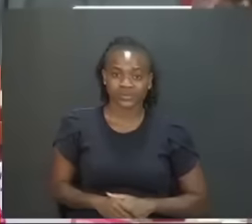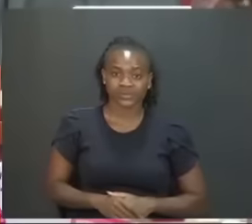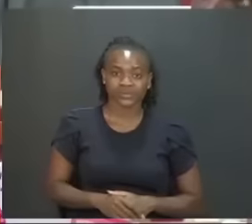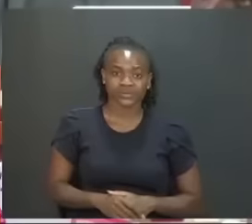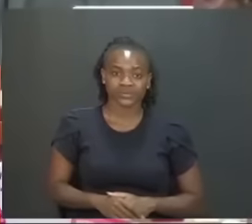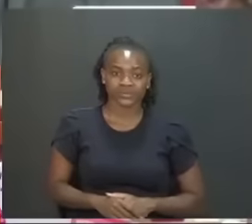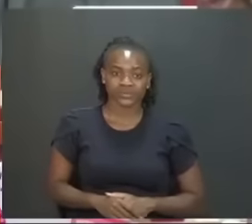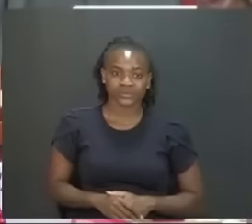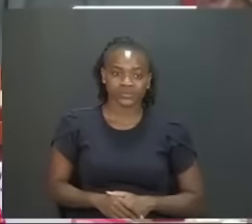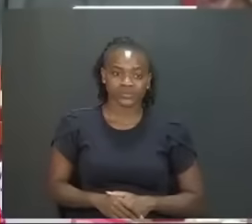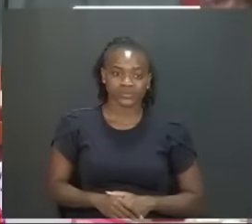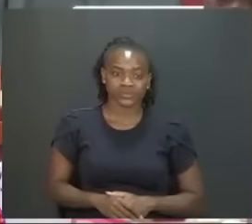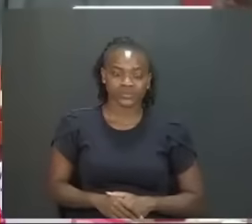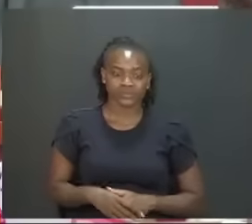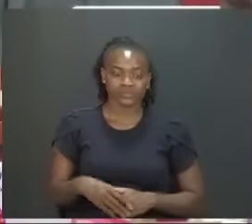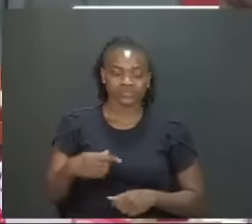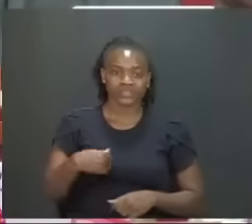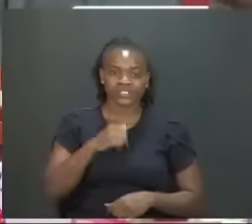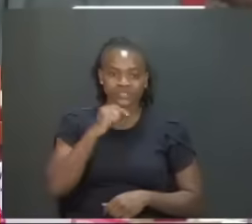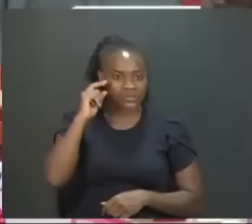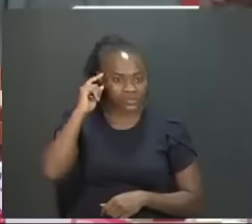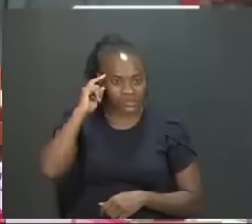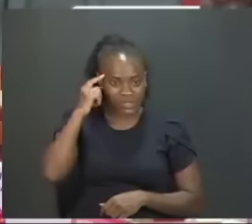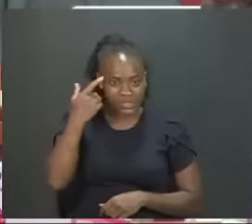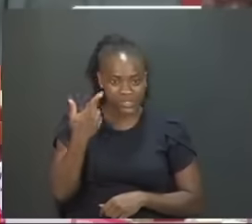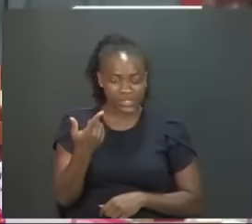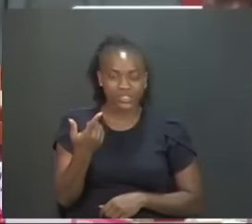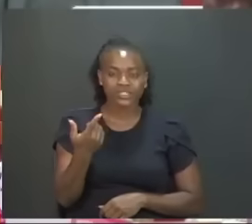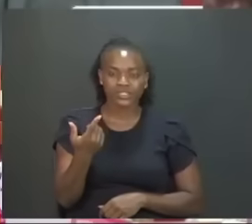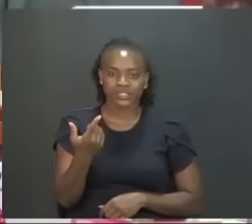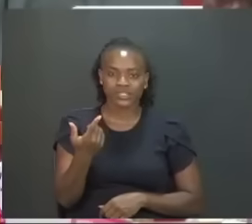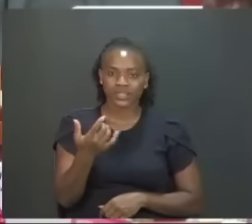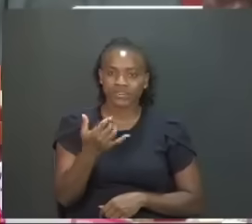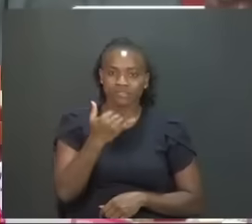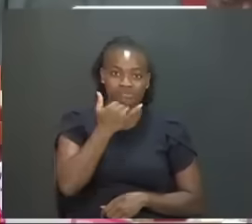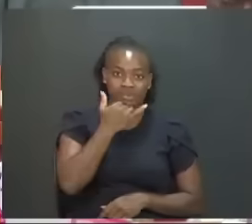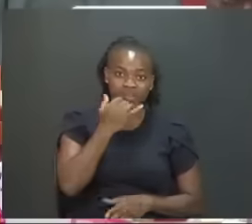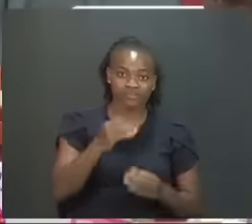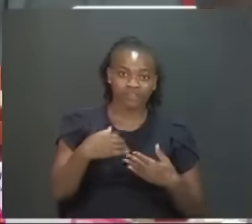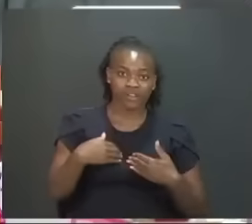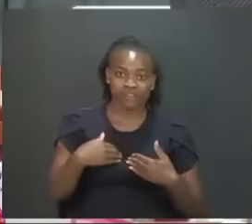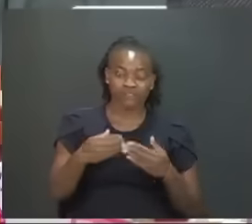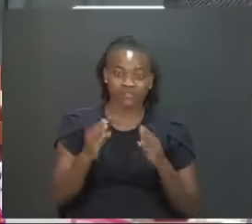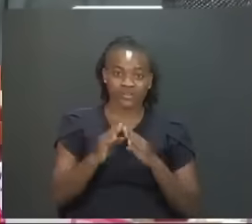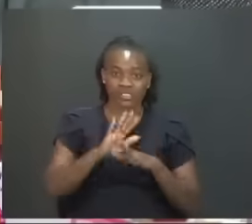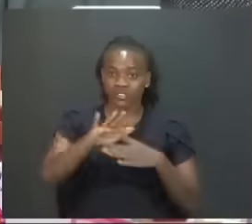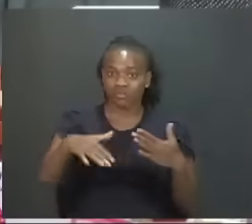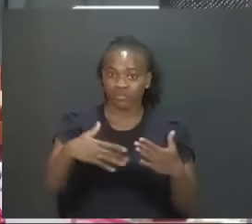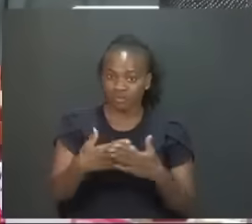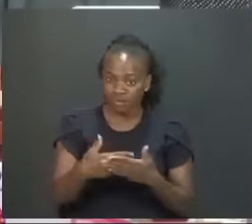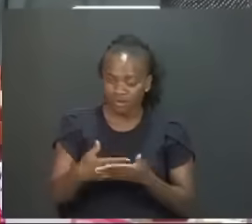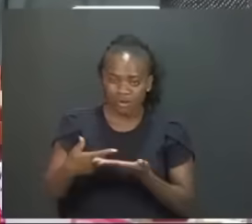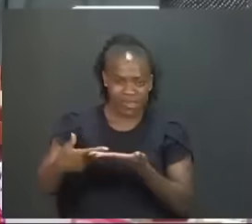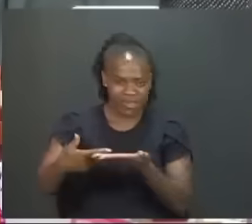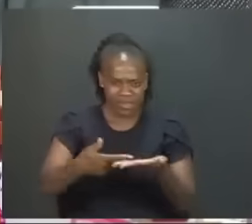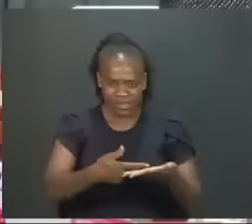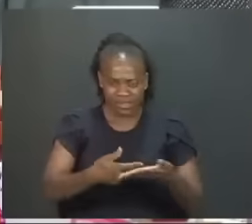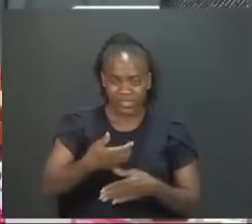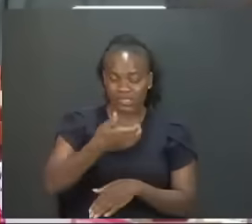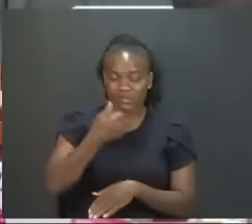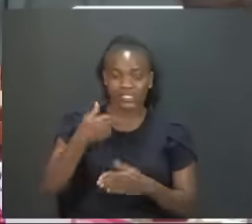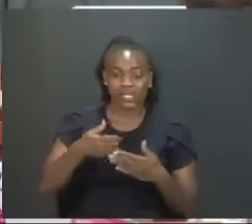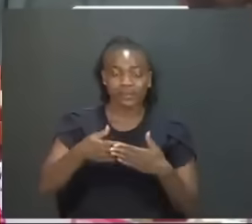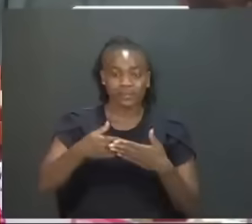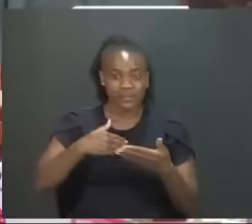I don't think it will be out of place for us to have a committee of the whole so that we can engage appropriately